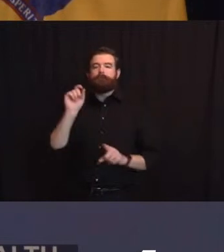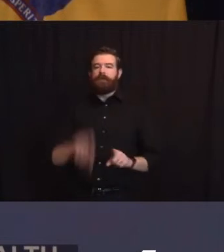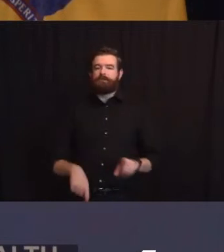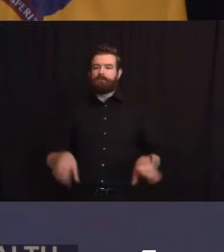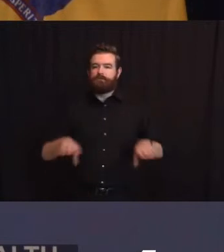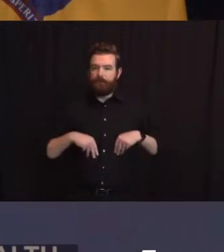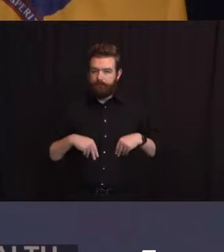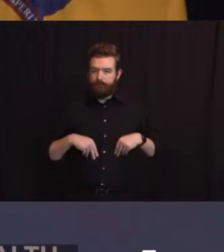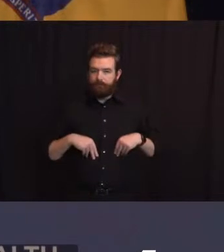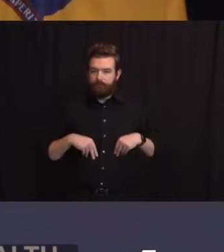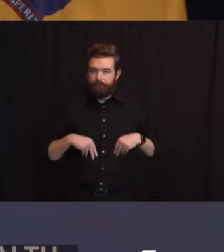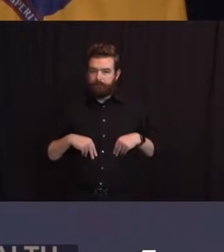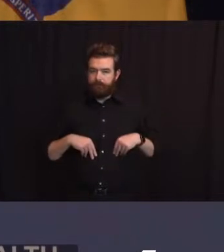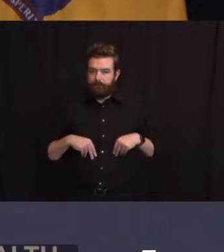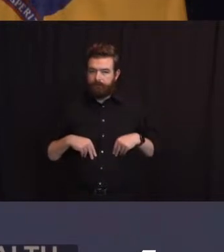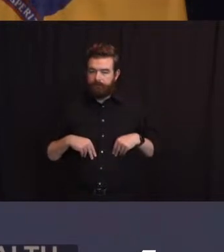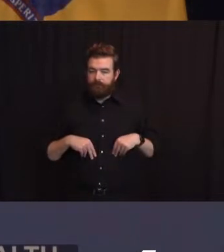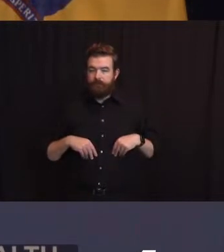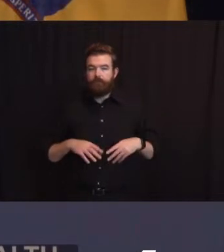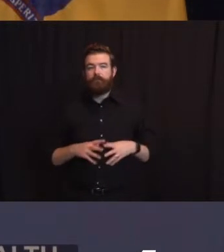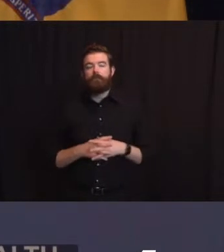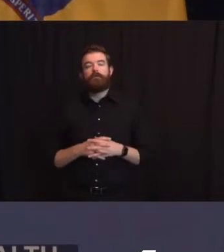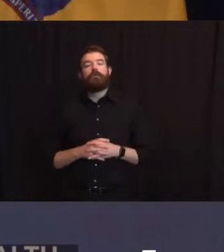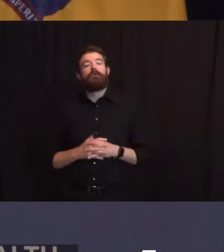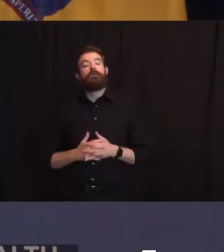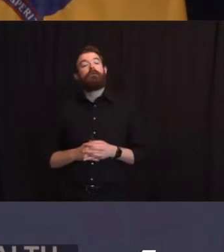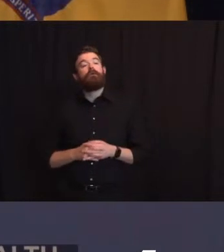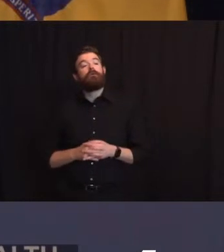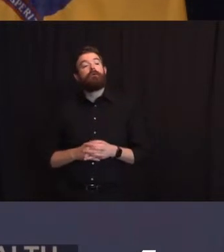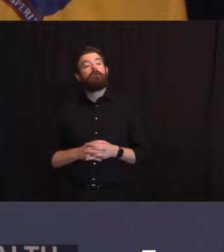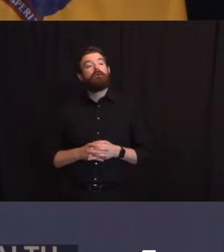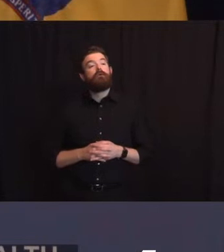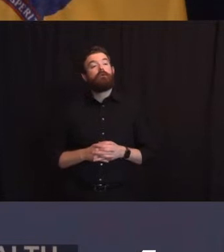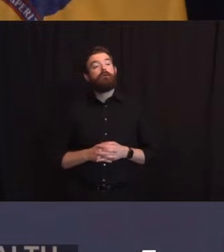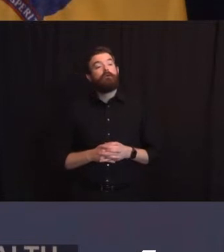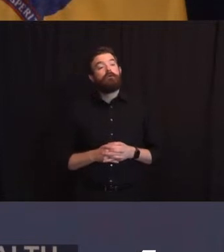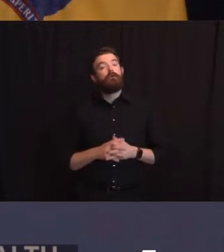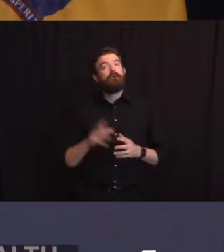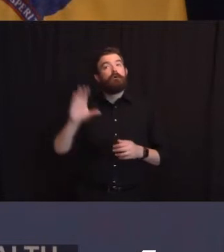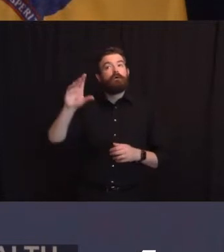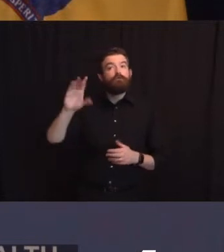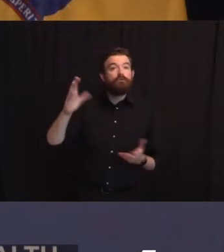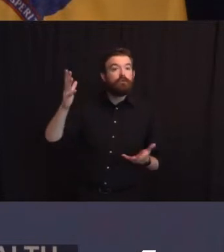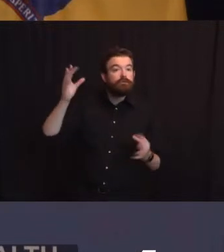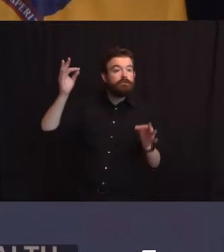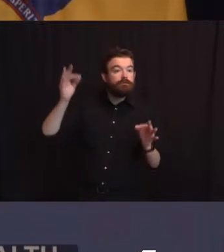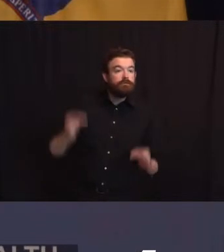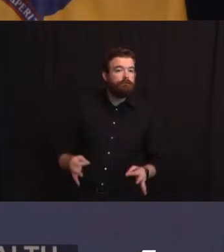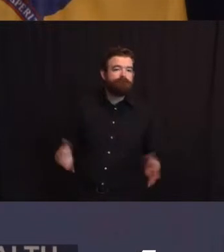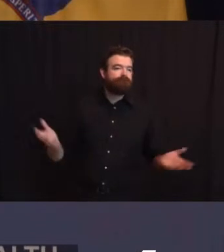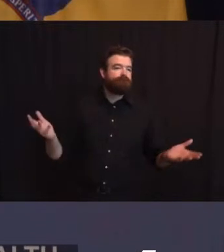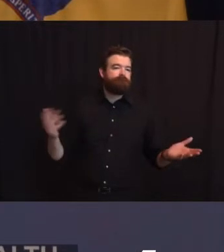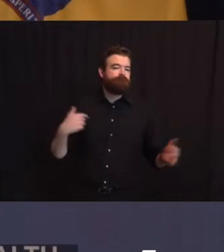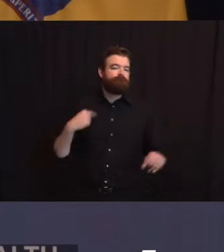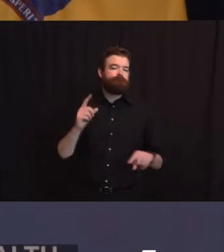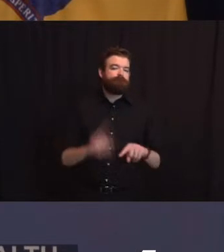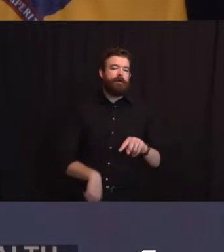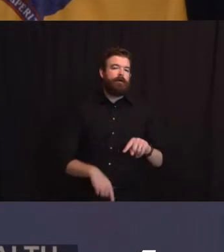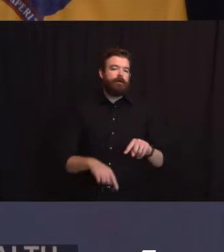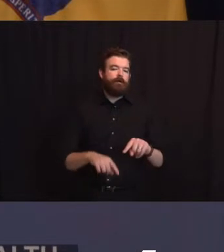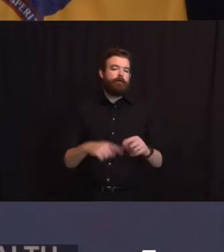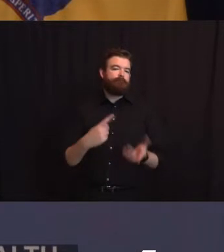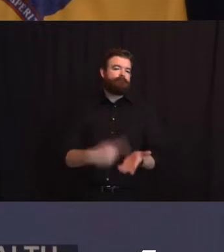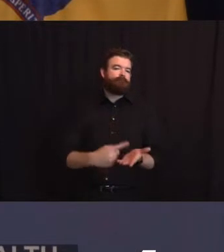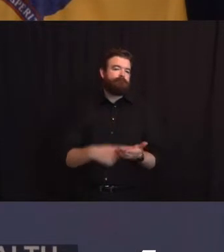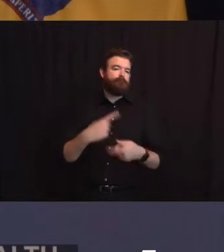CDC on what, what moving parts they're seeing that we may not be seeing. I think, again, to repeat what we said